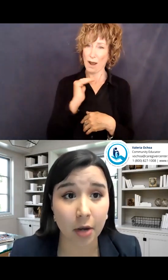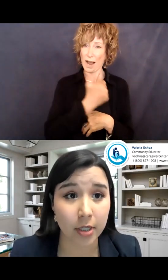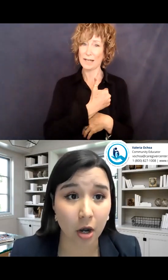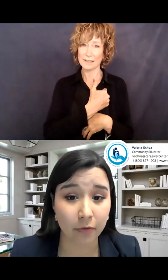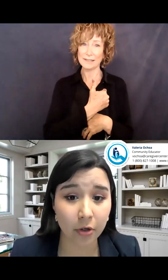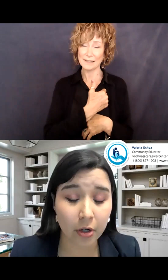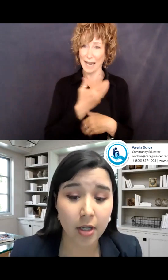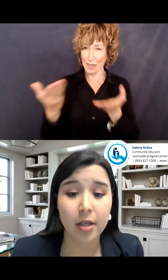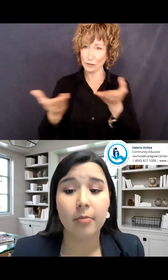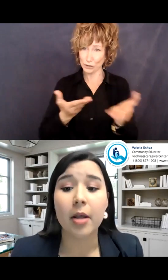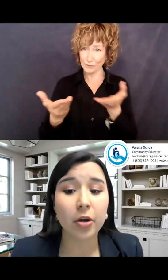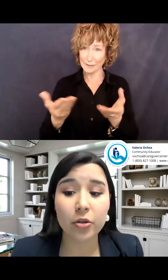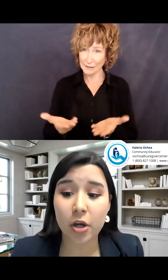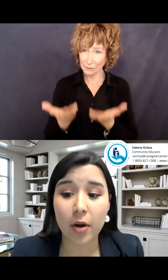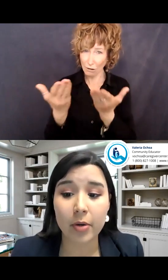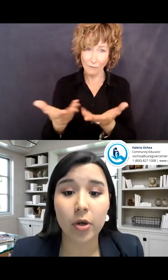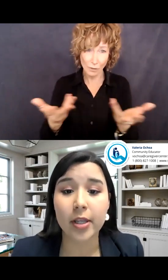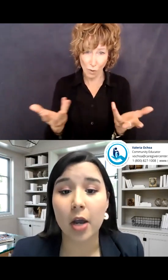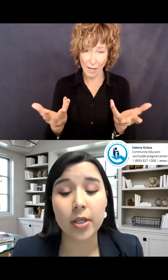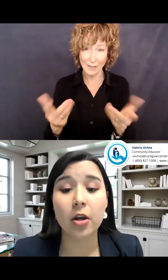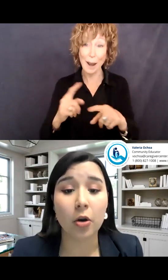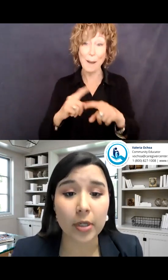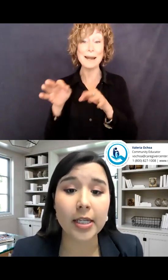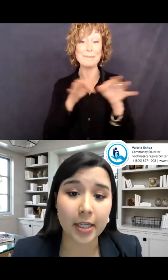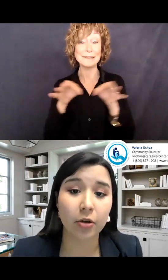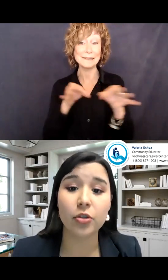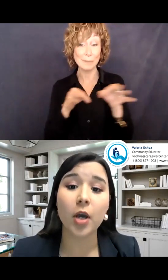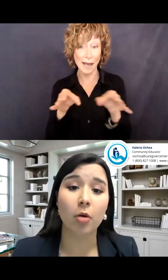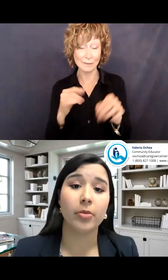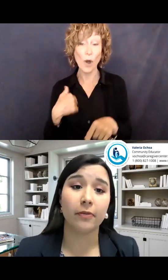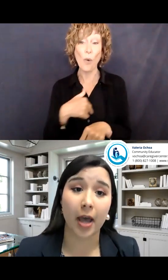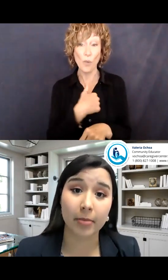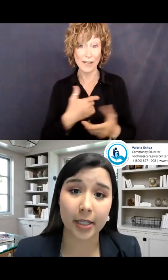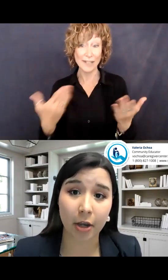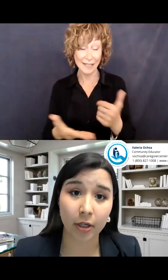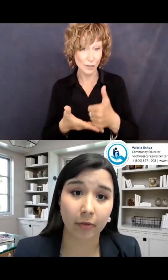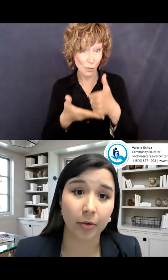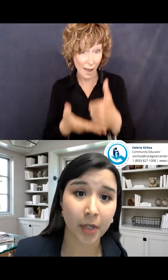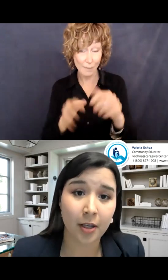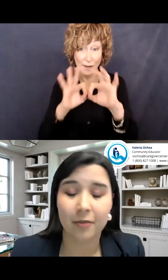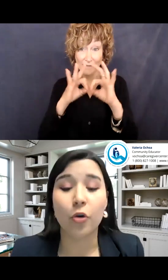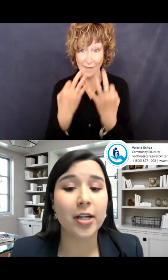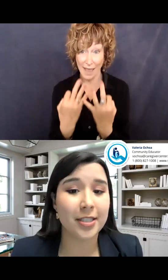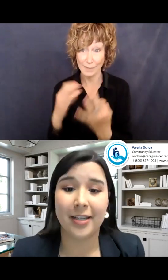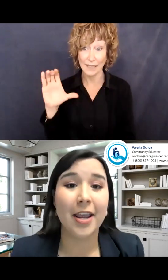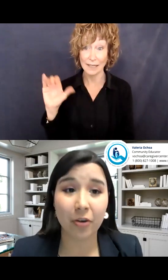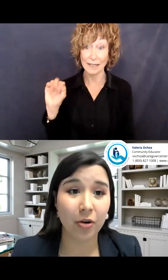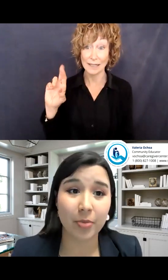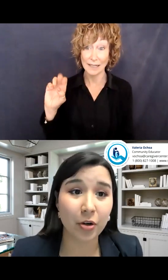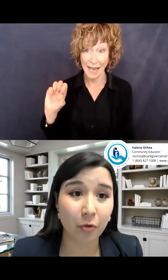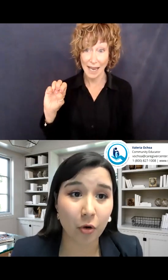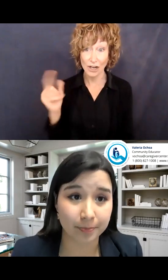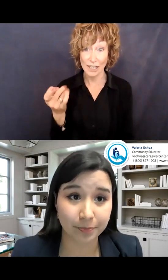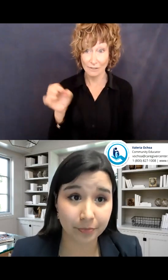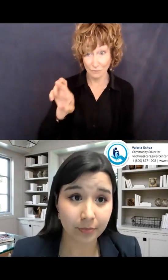services that we offer, but I'm here to tell everyone that we are really here to help the family caregiver. Florence gave her